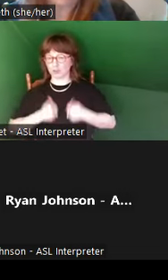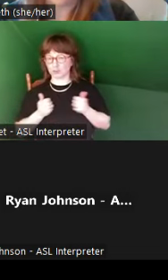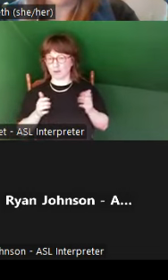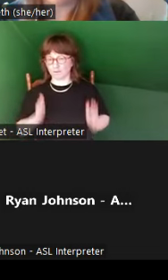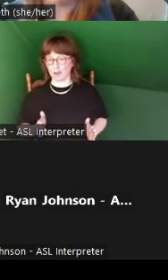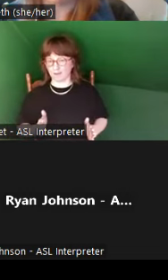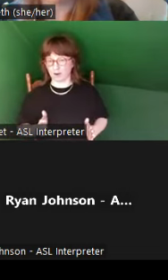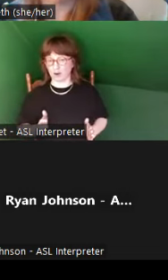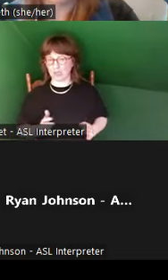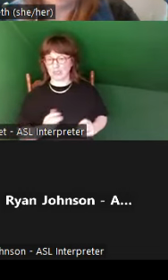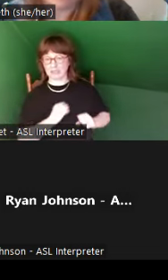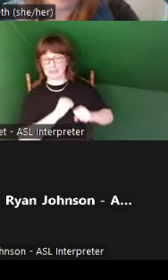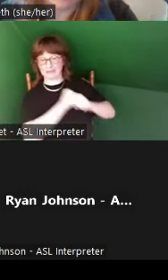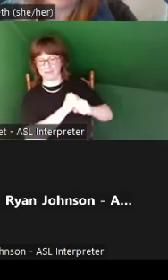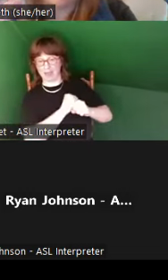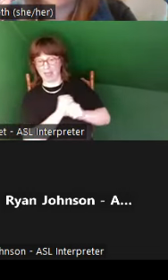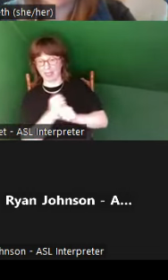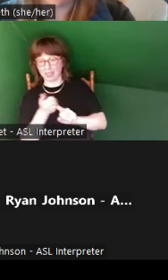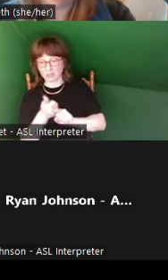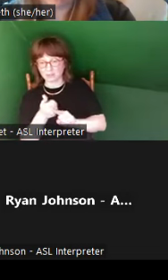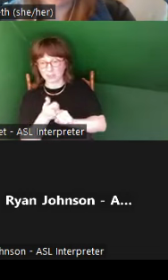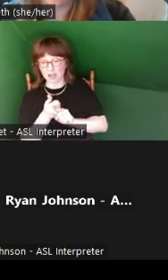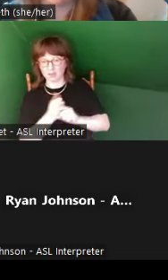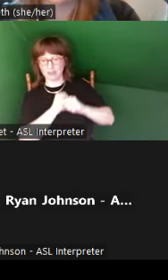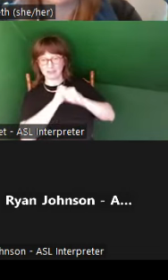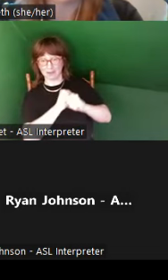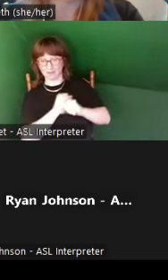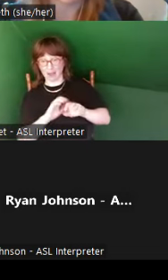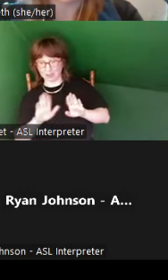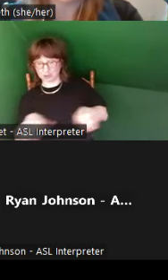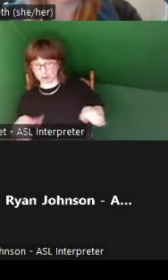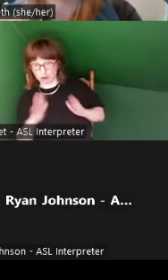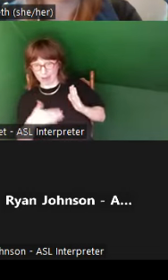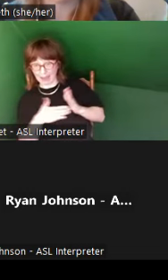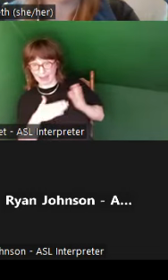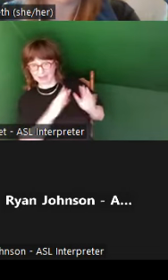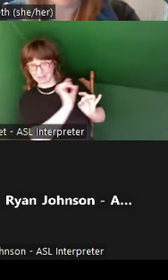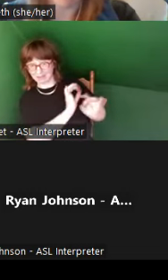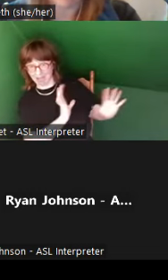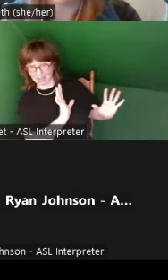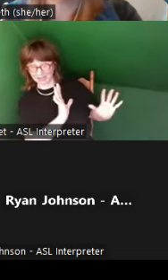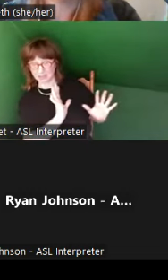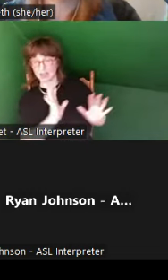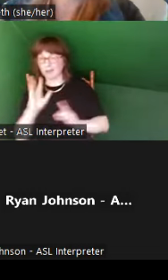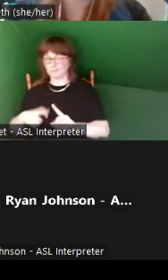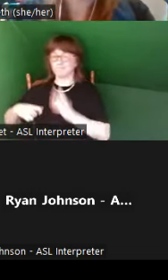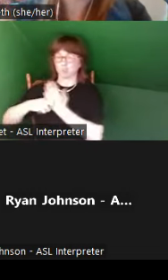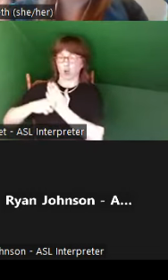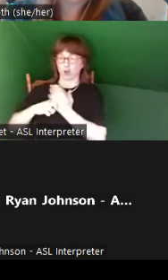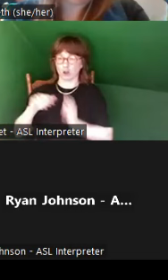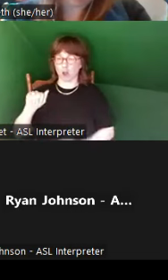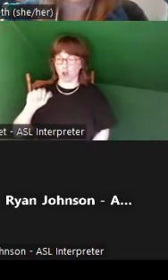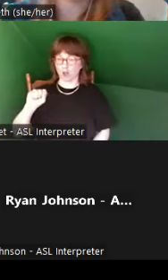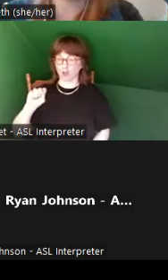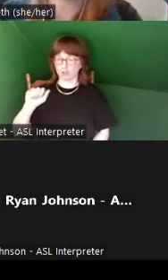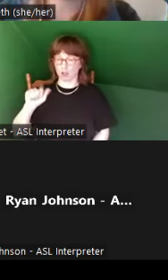has defended themselves or their children against an abuser's violence and has been charged with assault or homicide. That's the one we're going